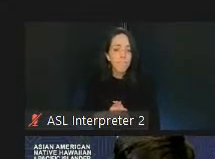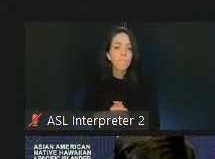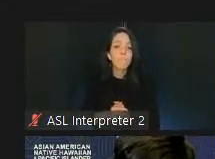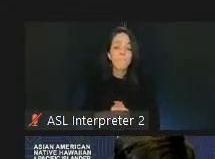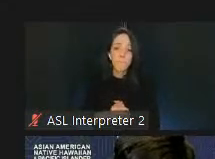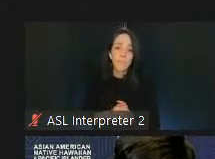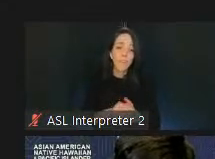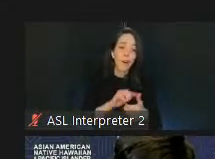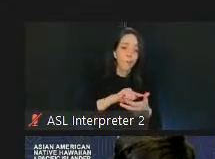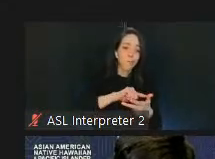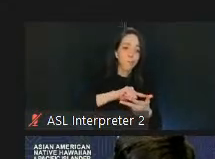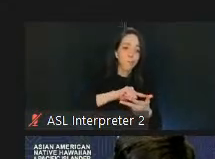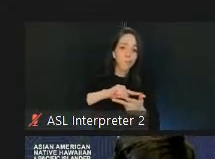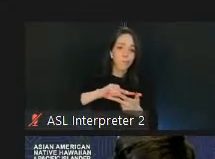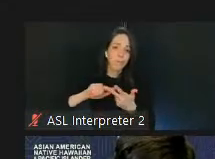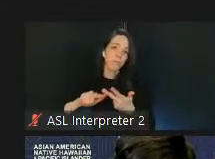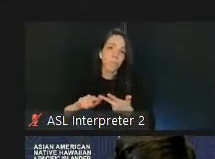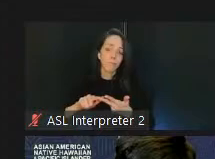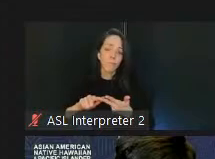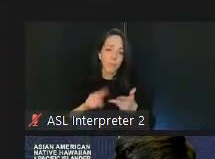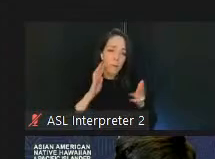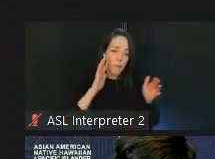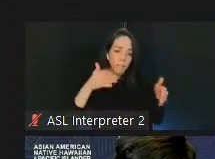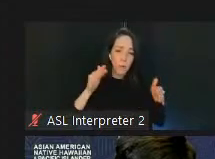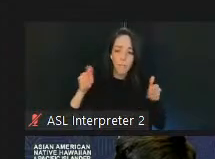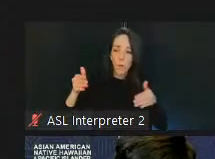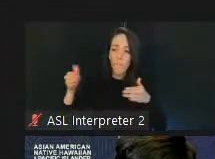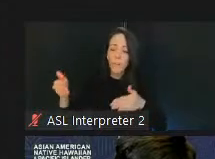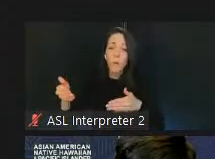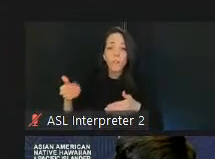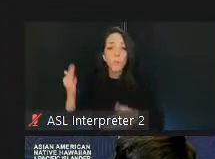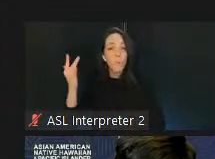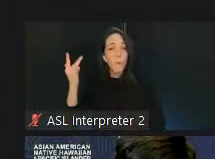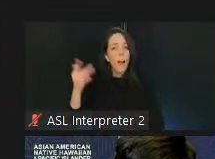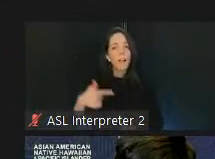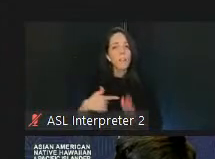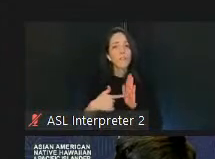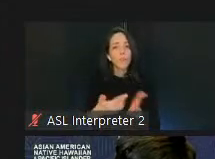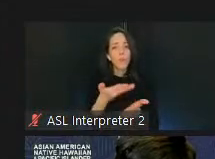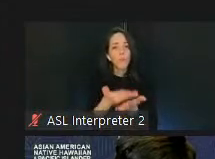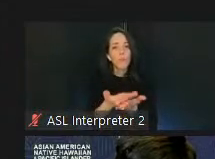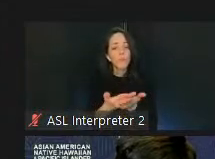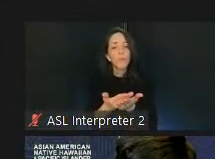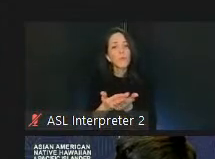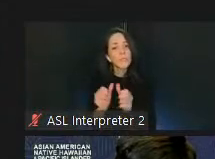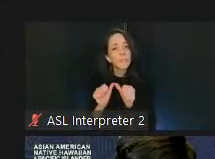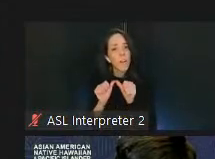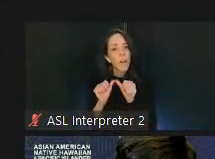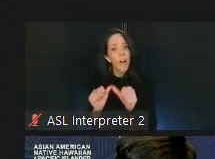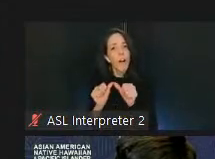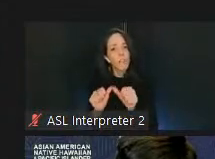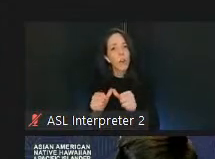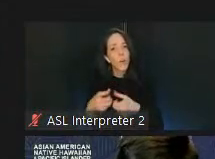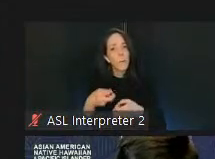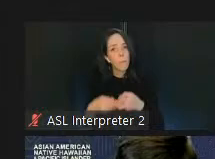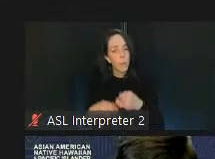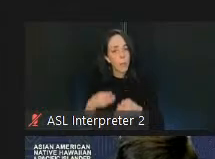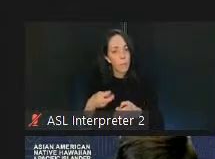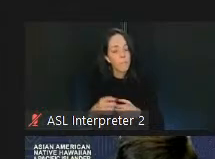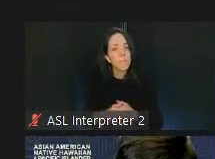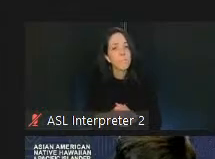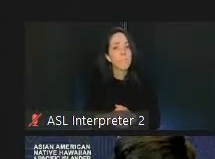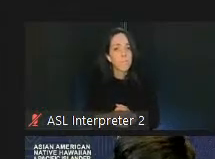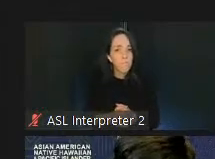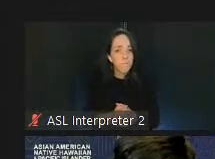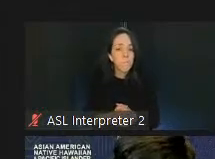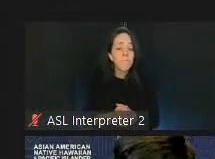that because this is a long-term issue. I think the things that will help address some